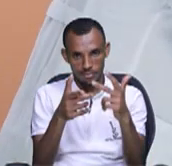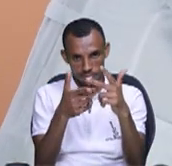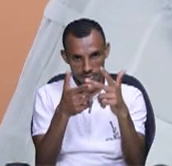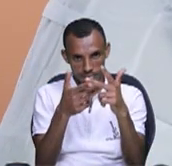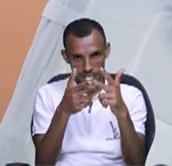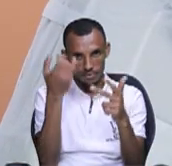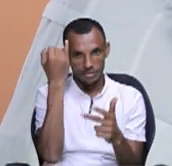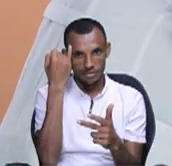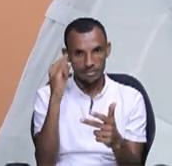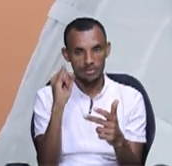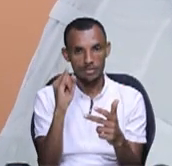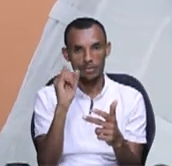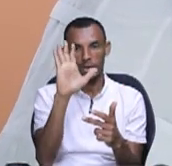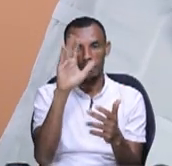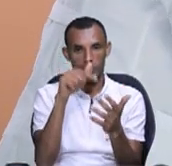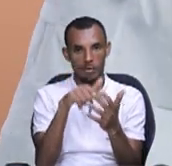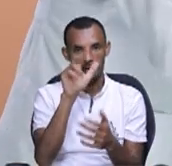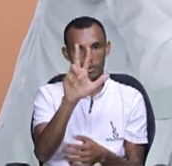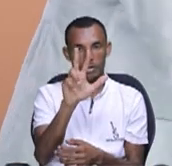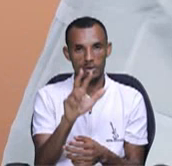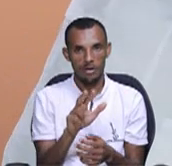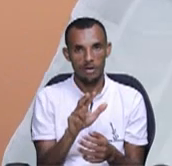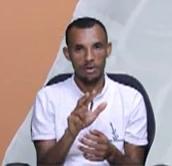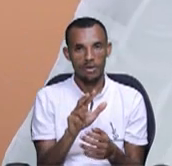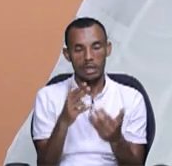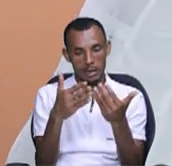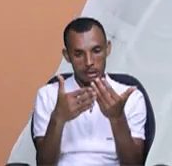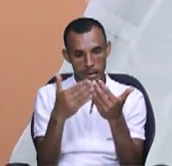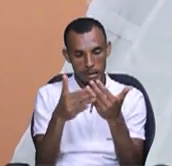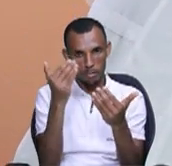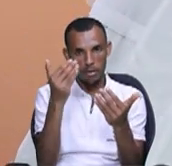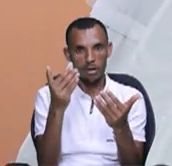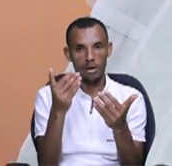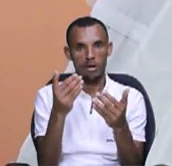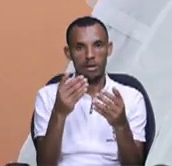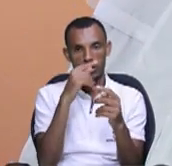The third content 5.3 simple trigonometric identity.